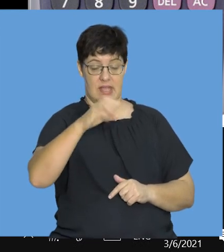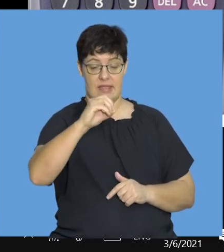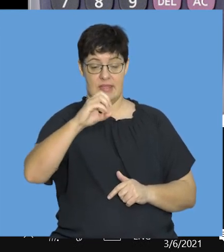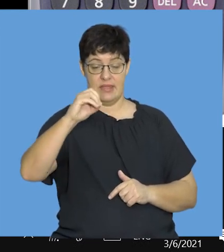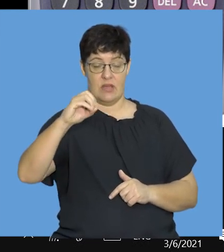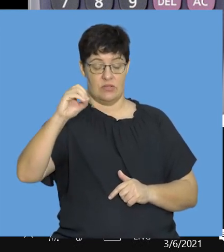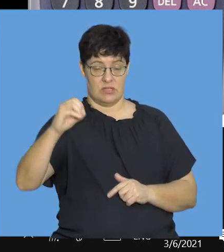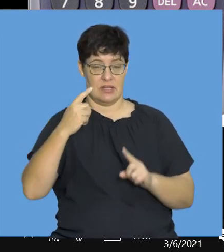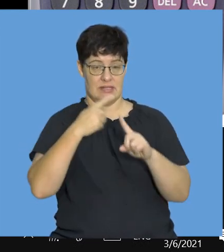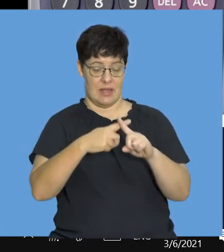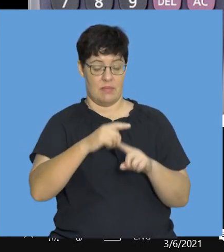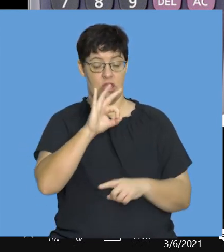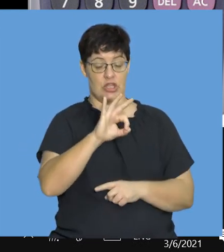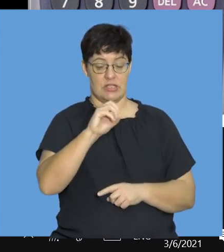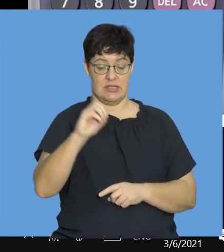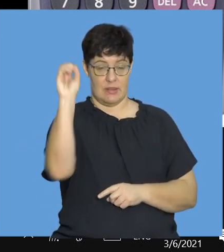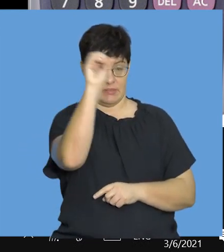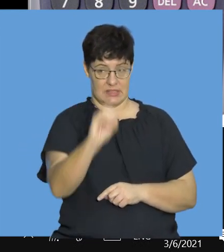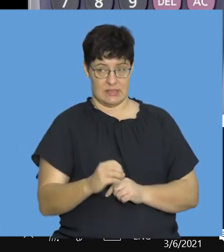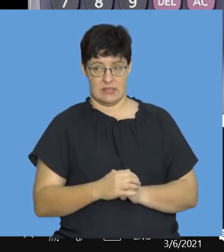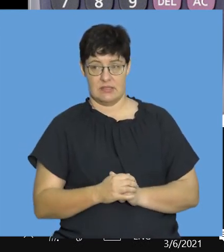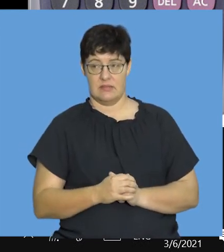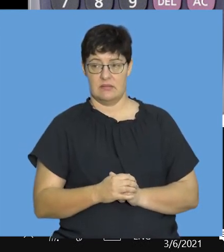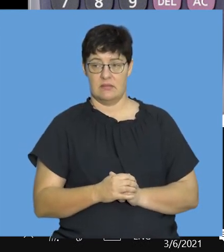times 30%,